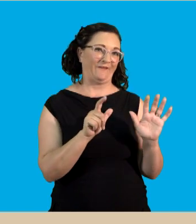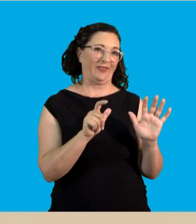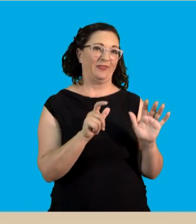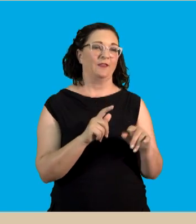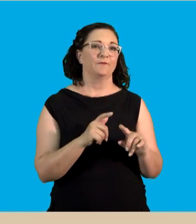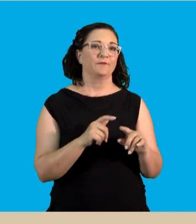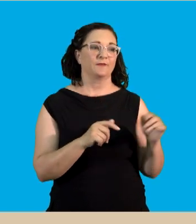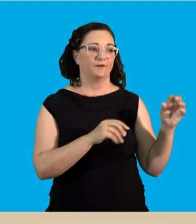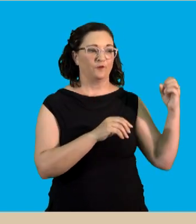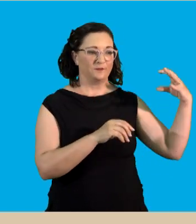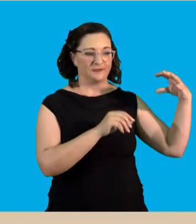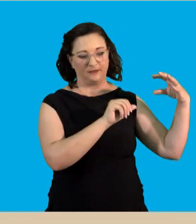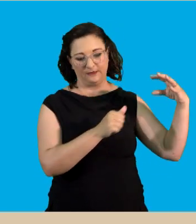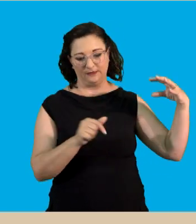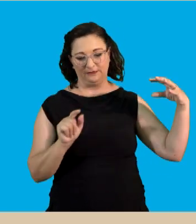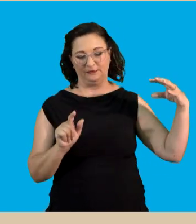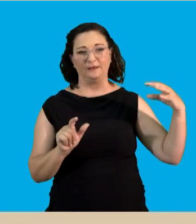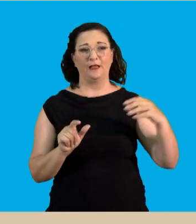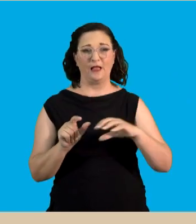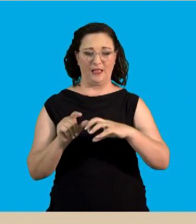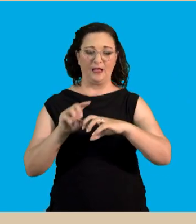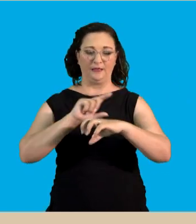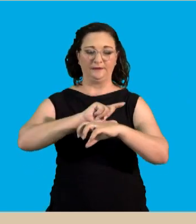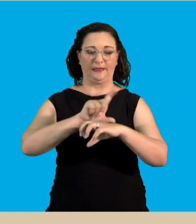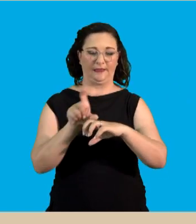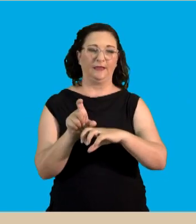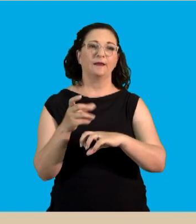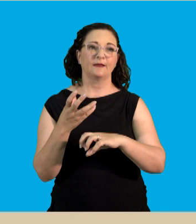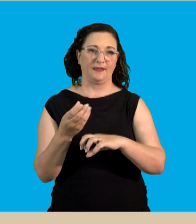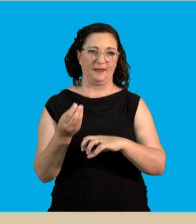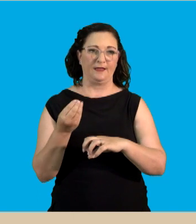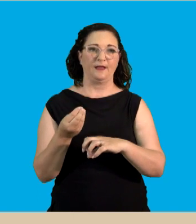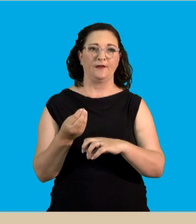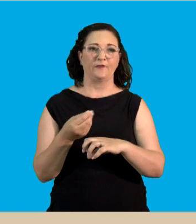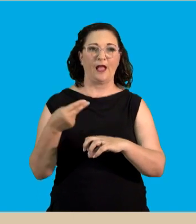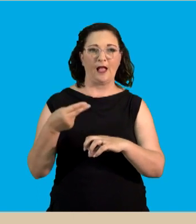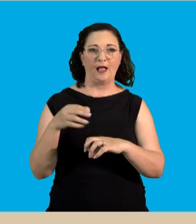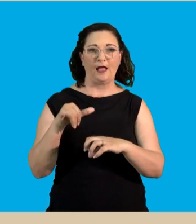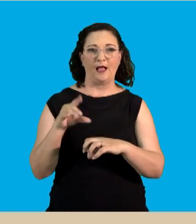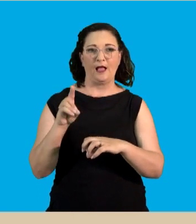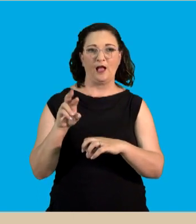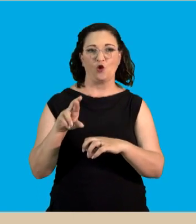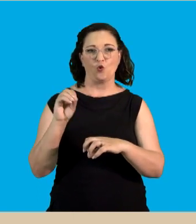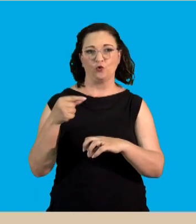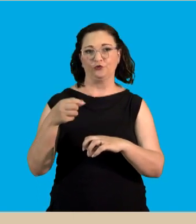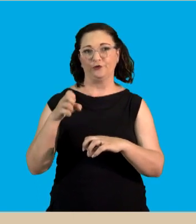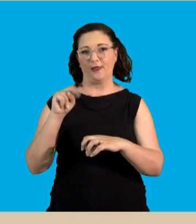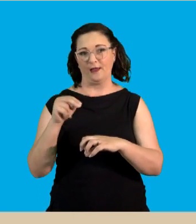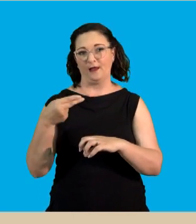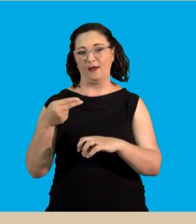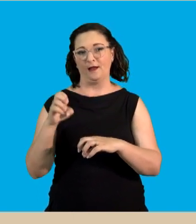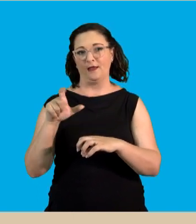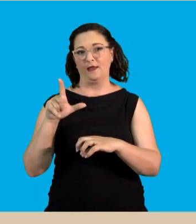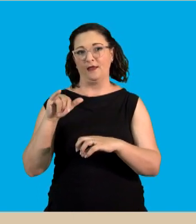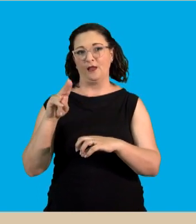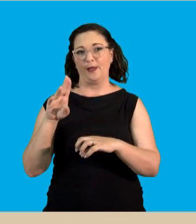our seventh planet from the sun. It has the thick atmosphere that consists of hydrogen, helium,